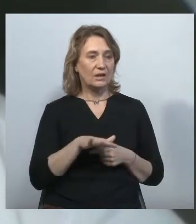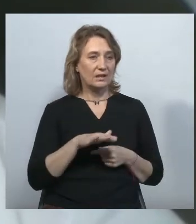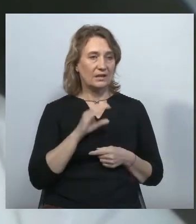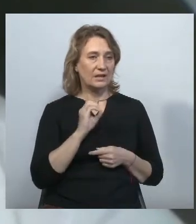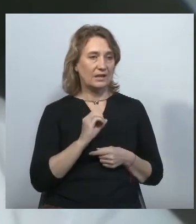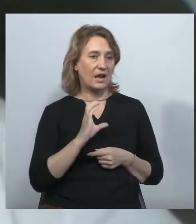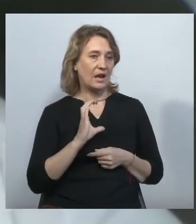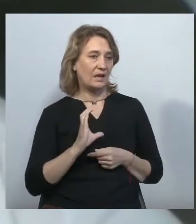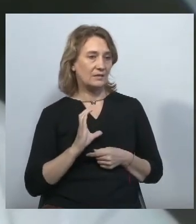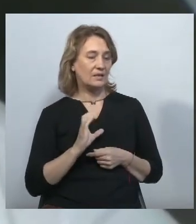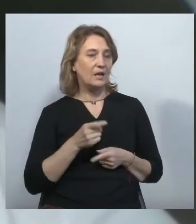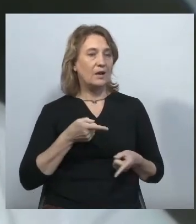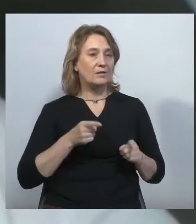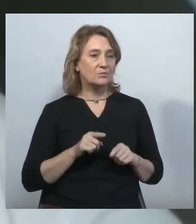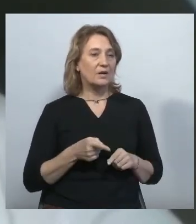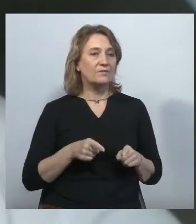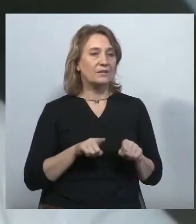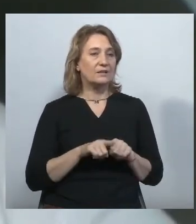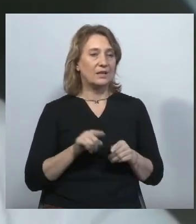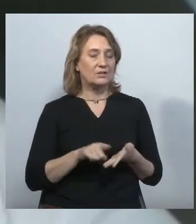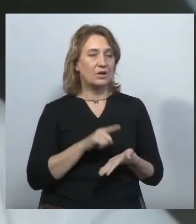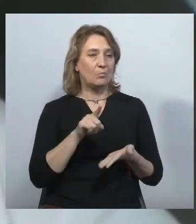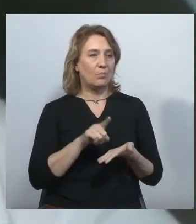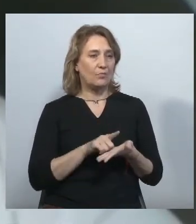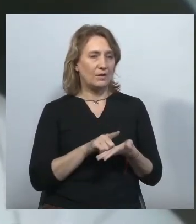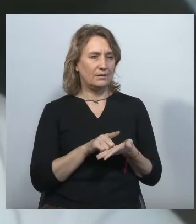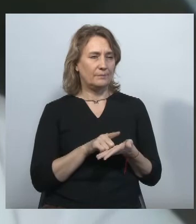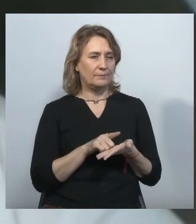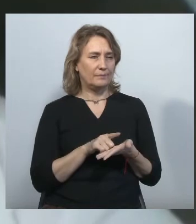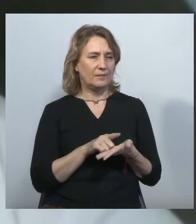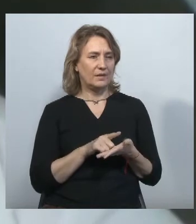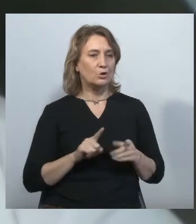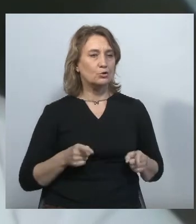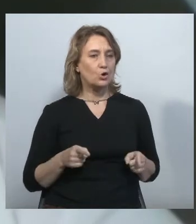in Canada as well. So it's not an innovation